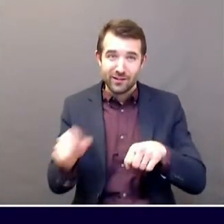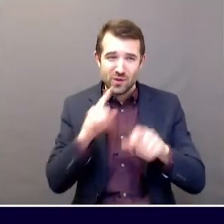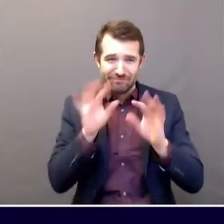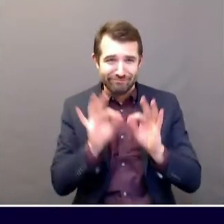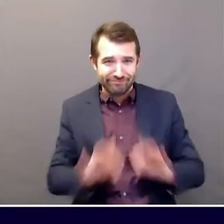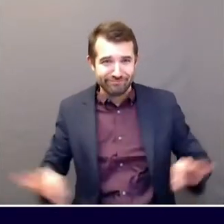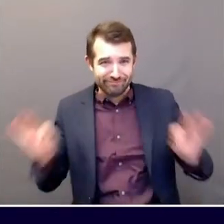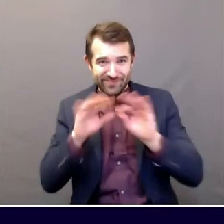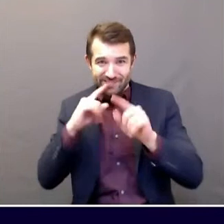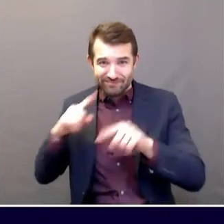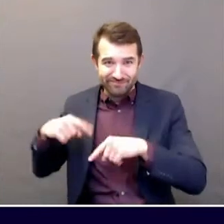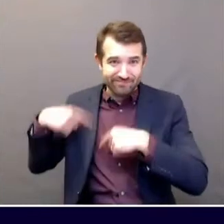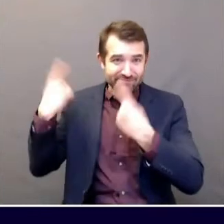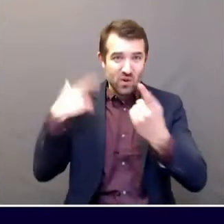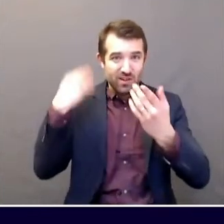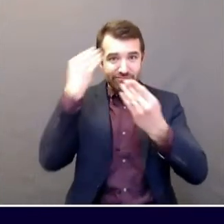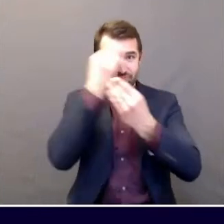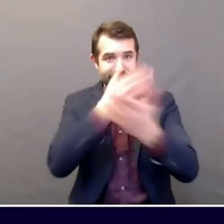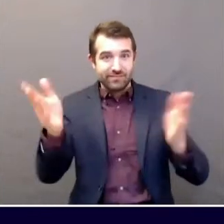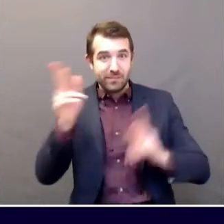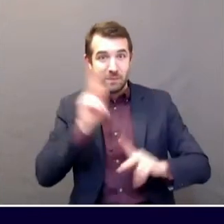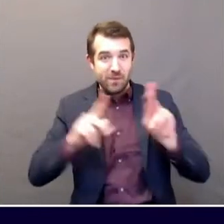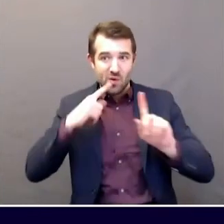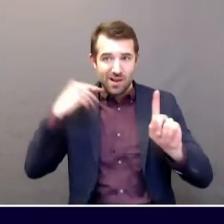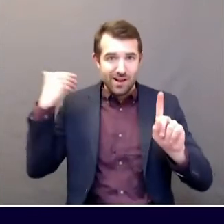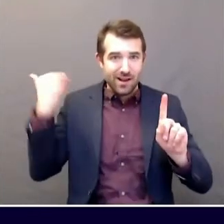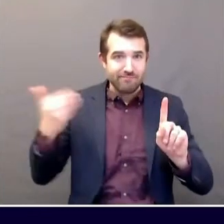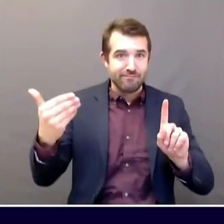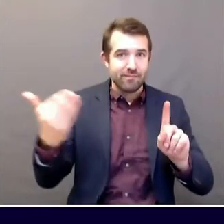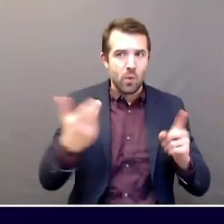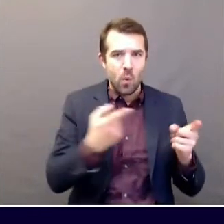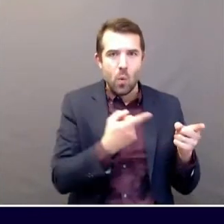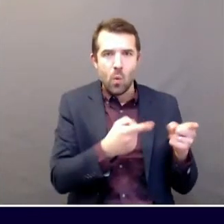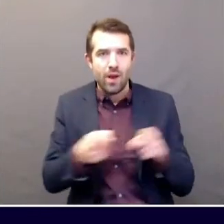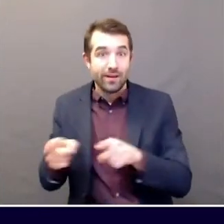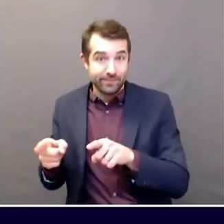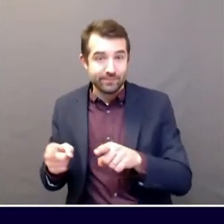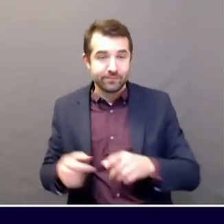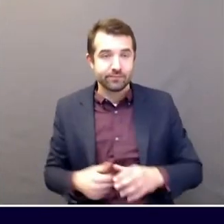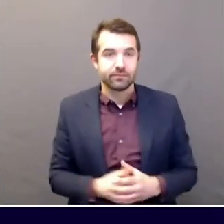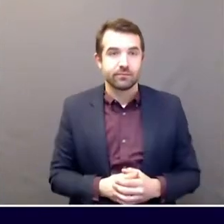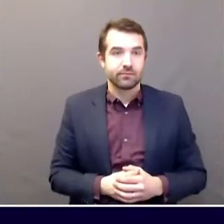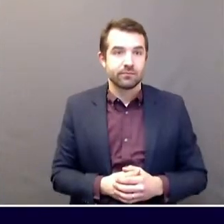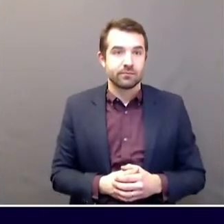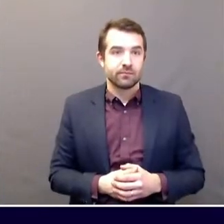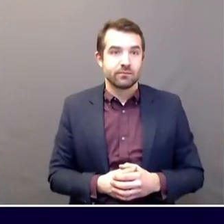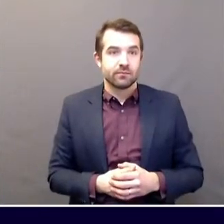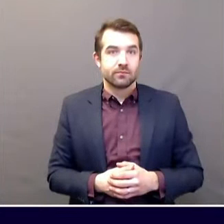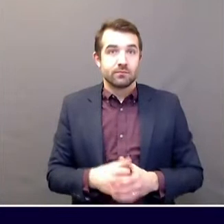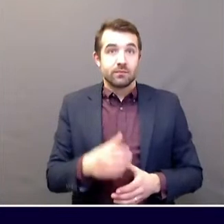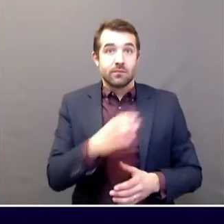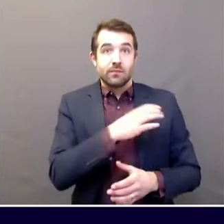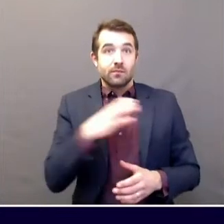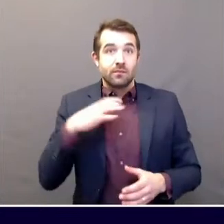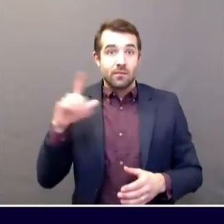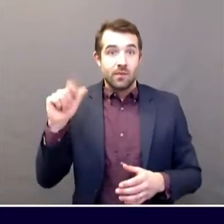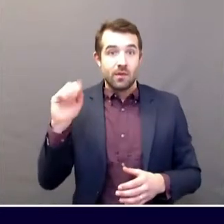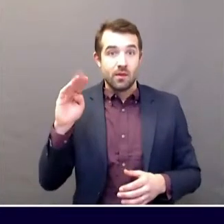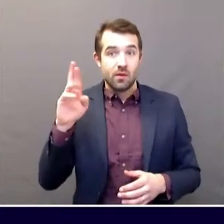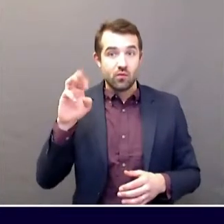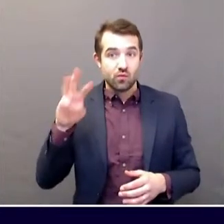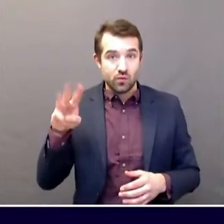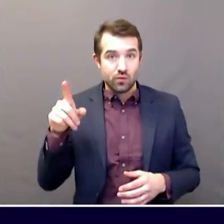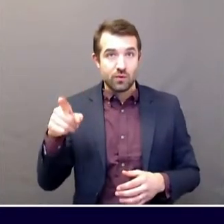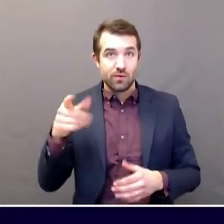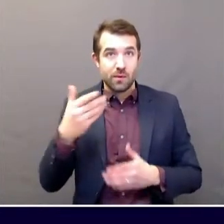health issues and measures. I know Jean was brought up in Maine and she was a star athlete in high school in Southern Maine. I